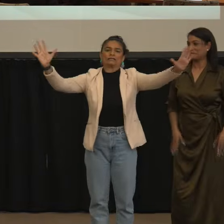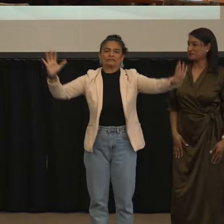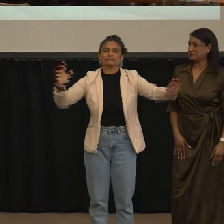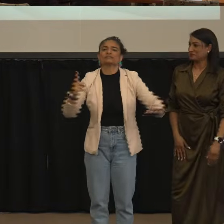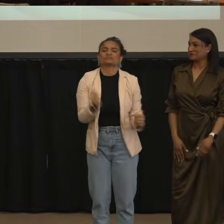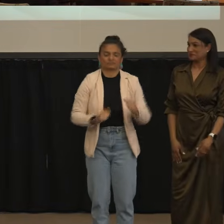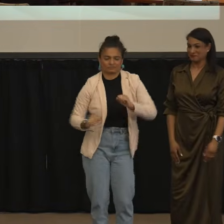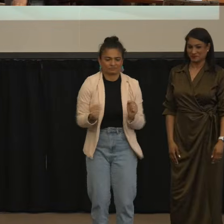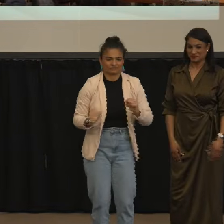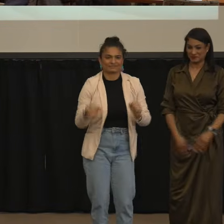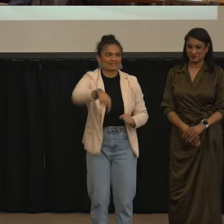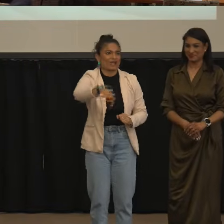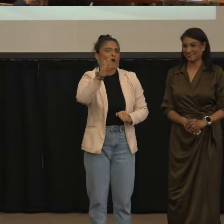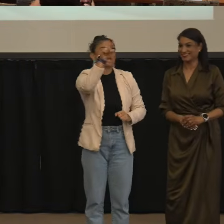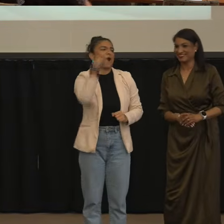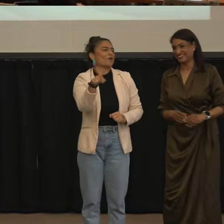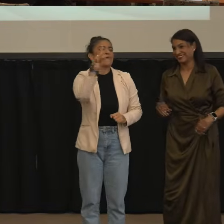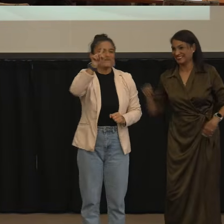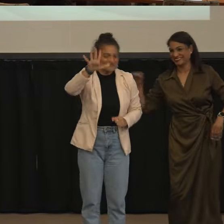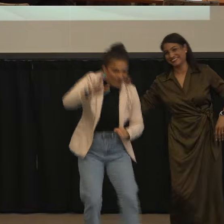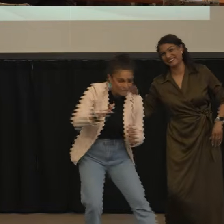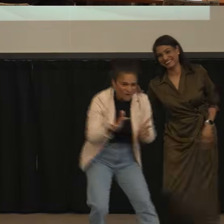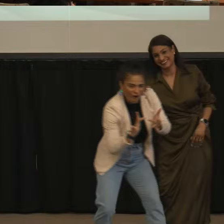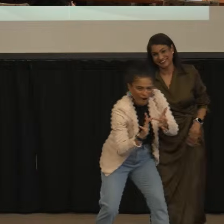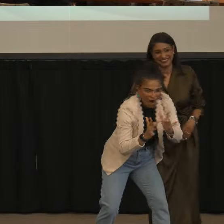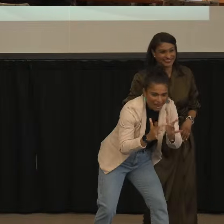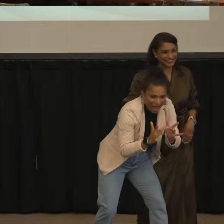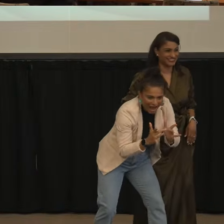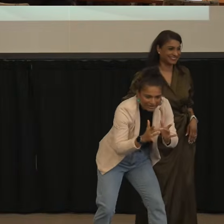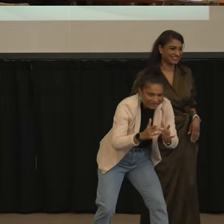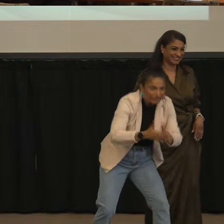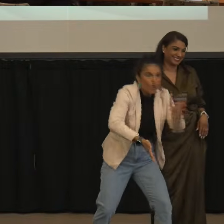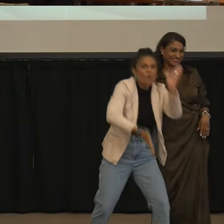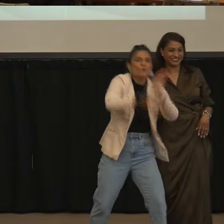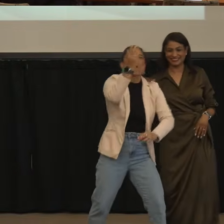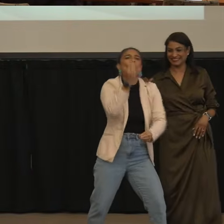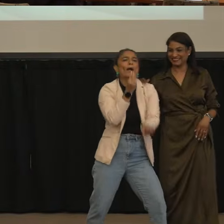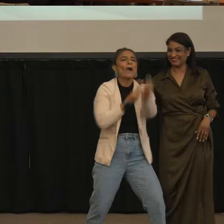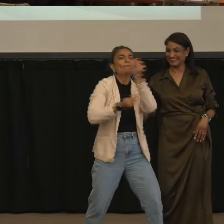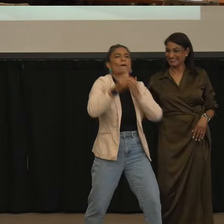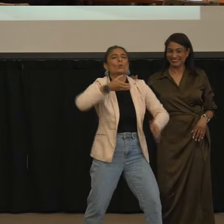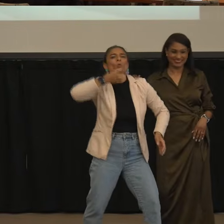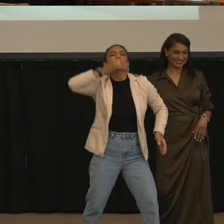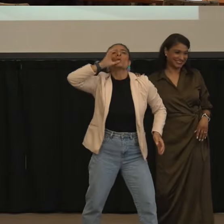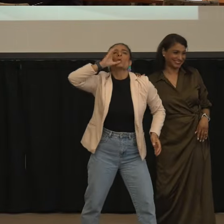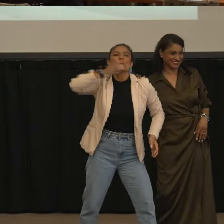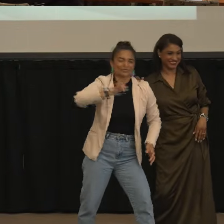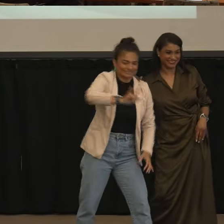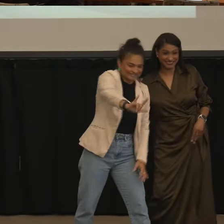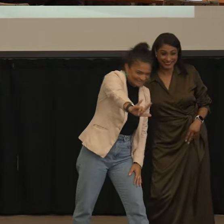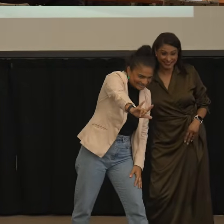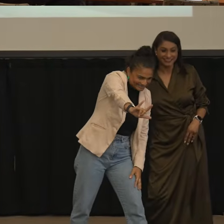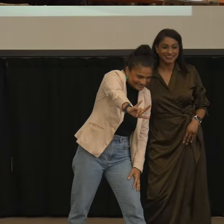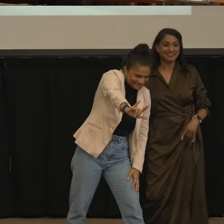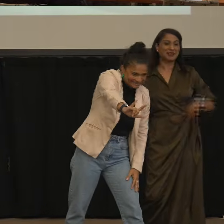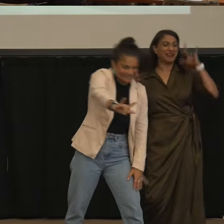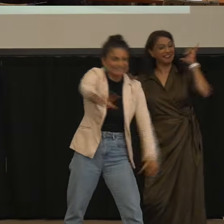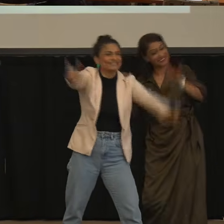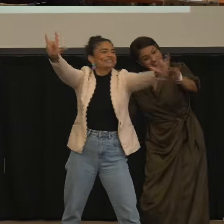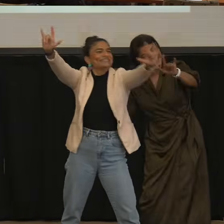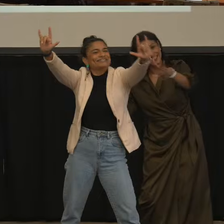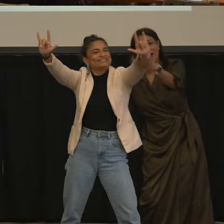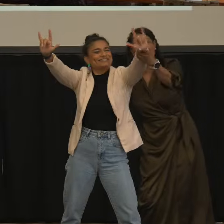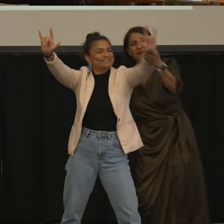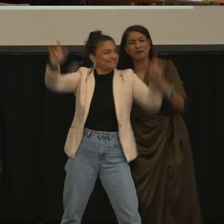1:25. Yeah, because we know the deaf start. community can talk quite a bit. So let's be back at 1:15 online. Please enjoy your homemade